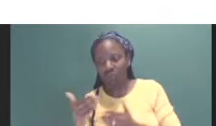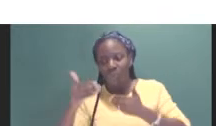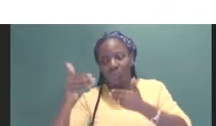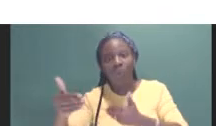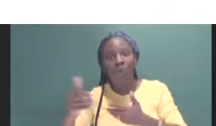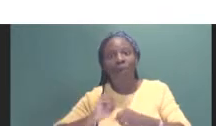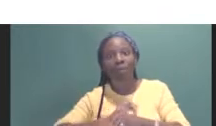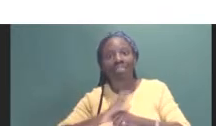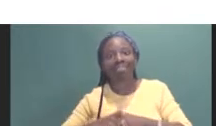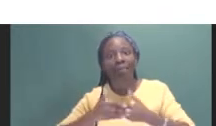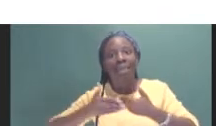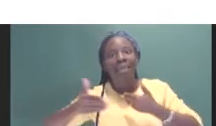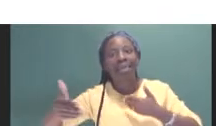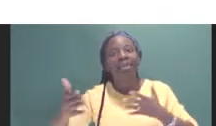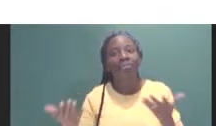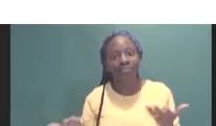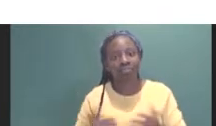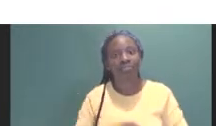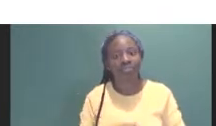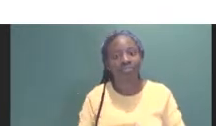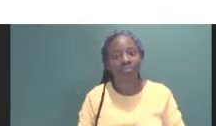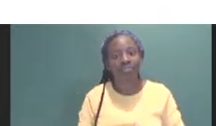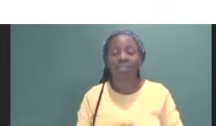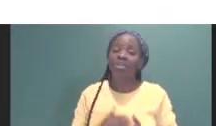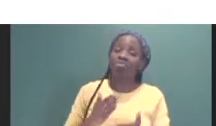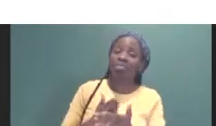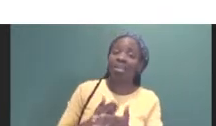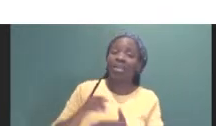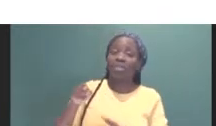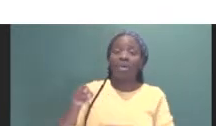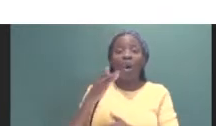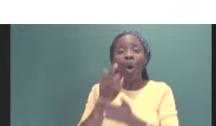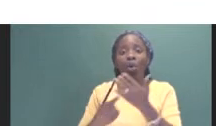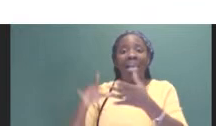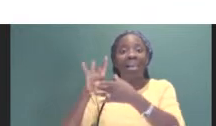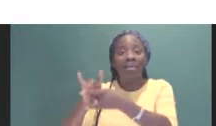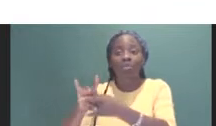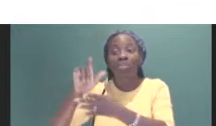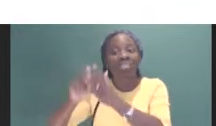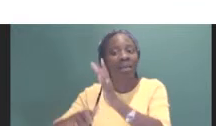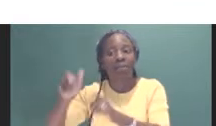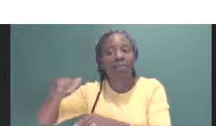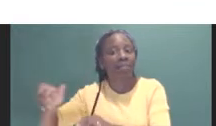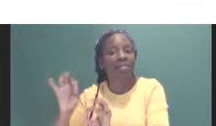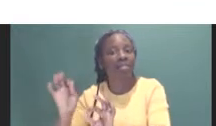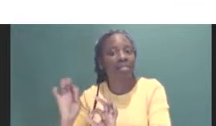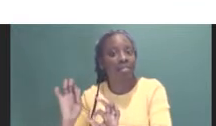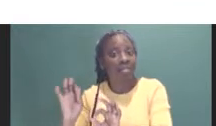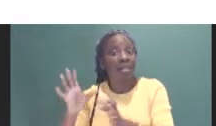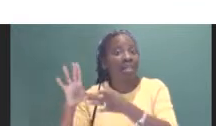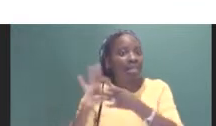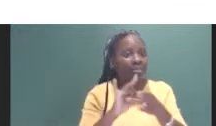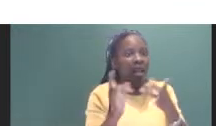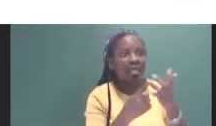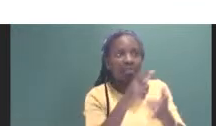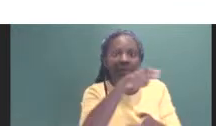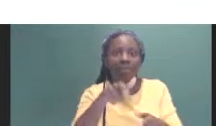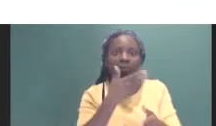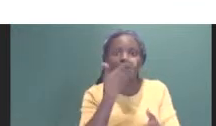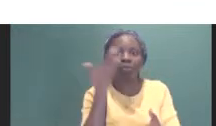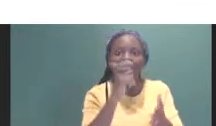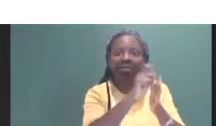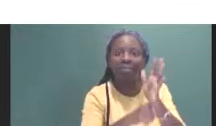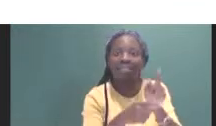And I suppose this applies not only to people with disabilities, but also to people without disabilities.